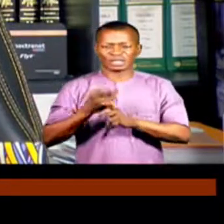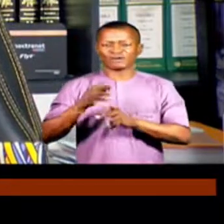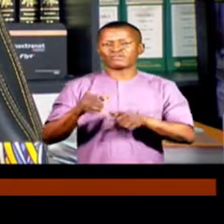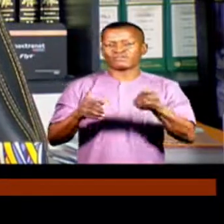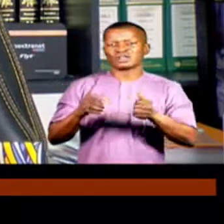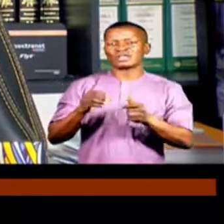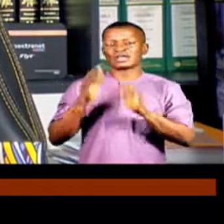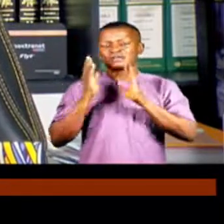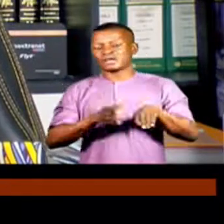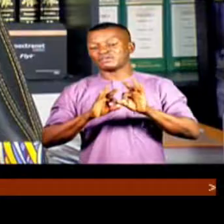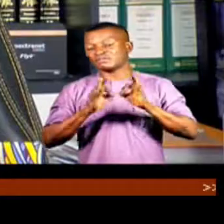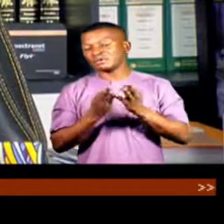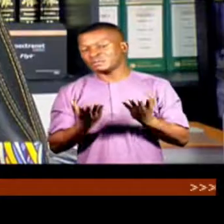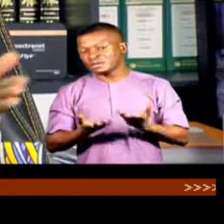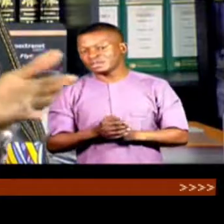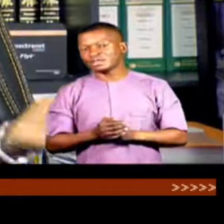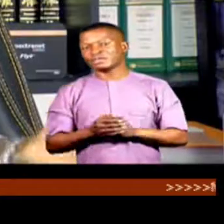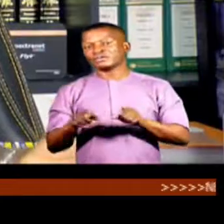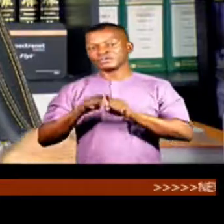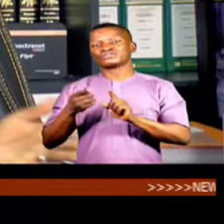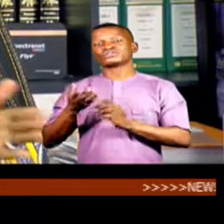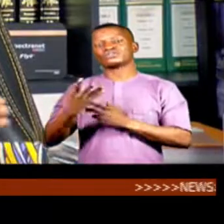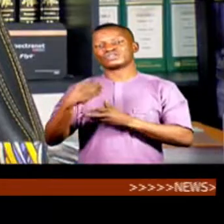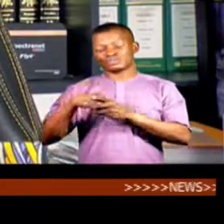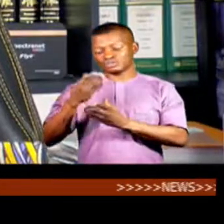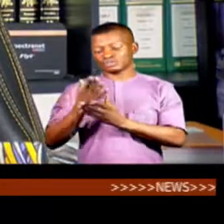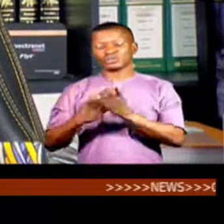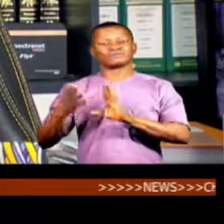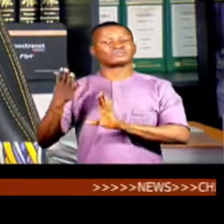children. And it also borders on psychological